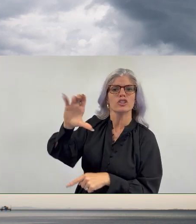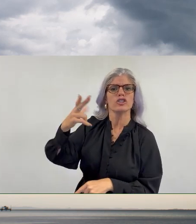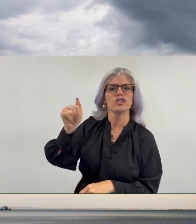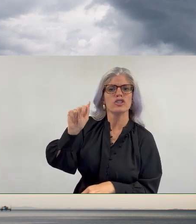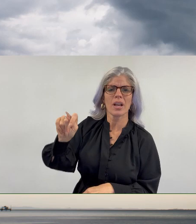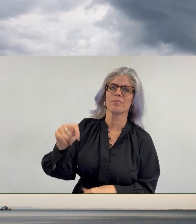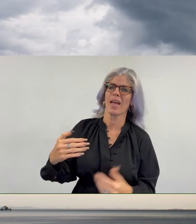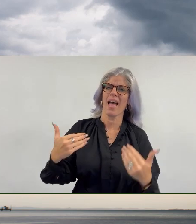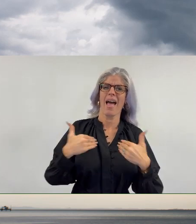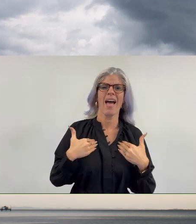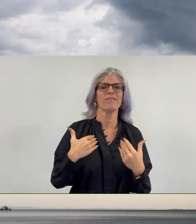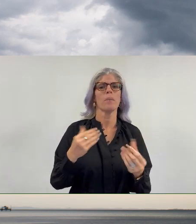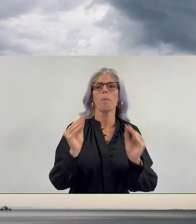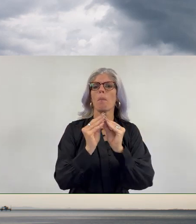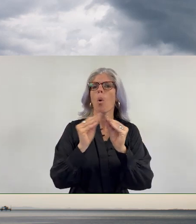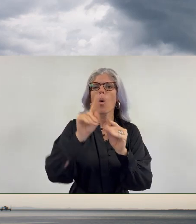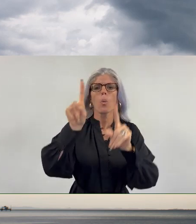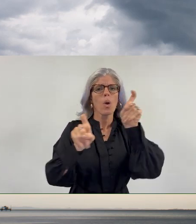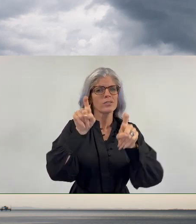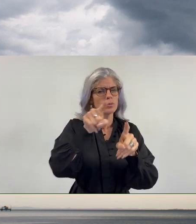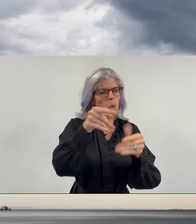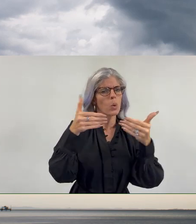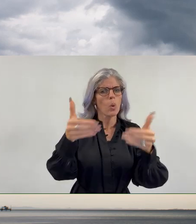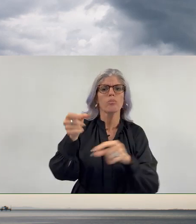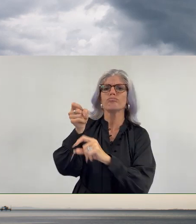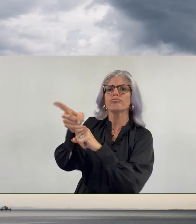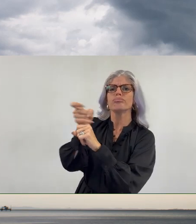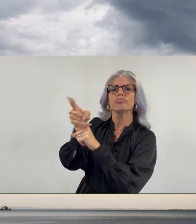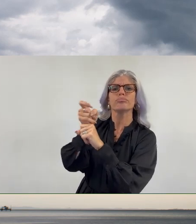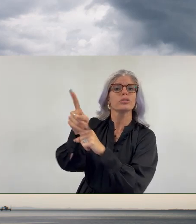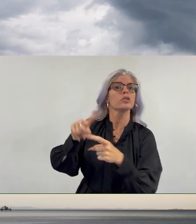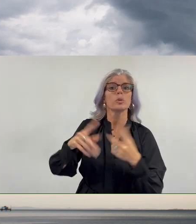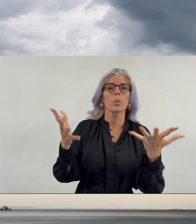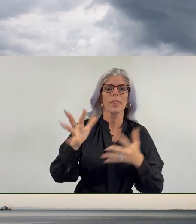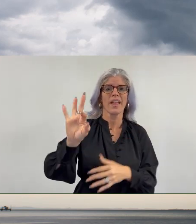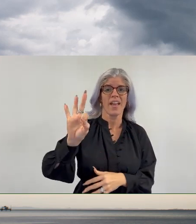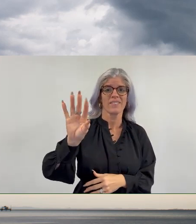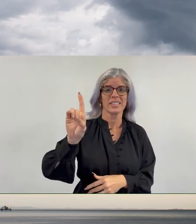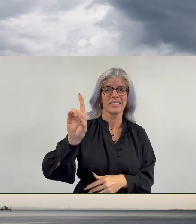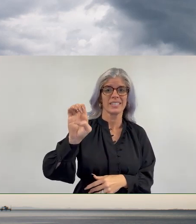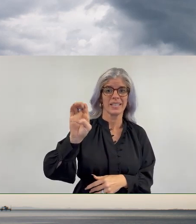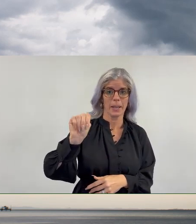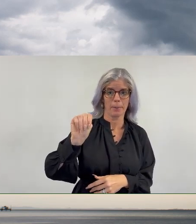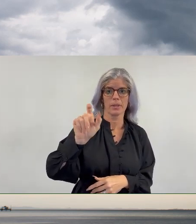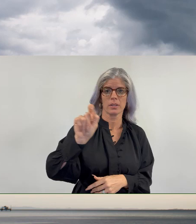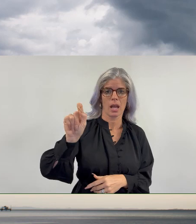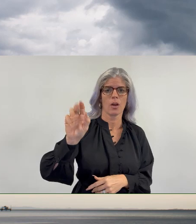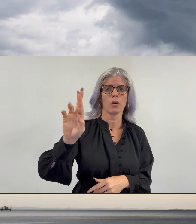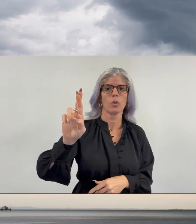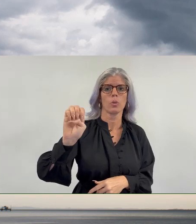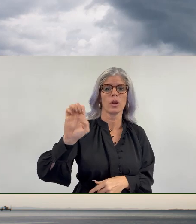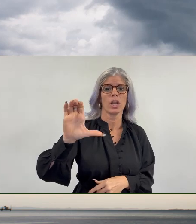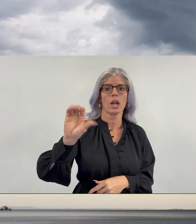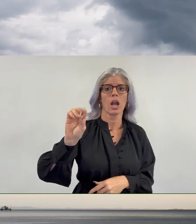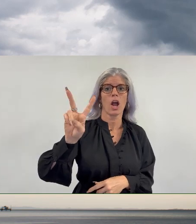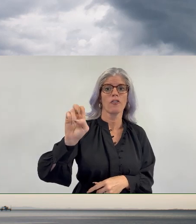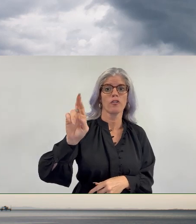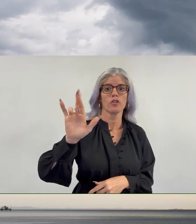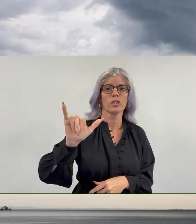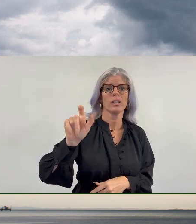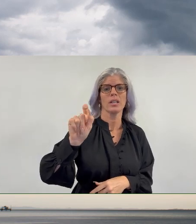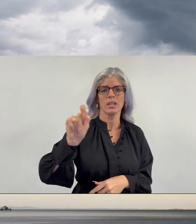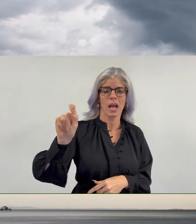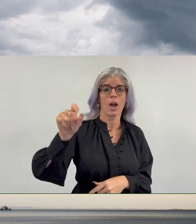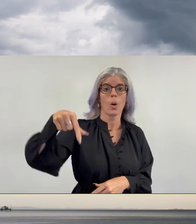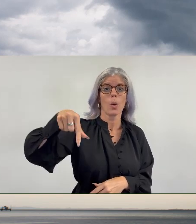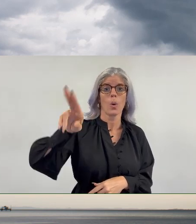or reach out to your regional coordinators. A copy of this presentation and the recording is uploaded in Florida PA and linked